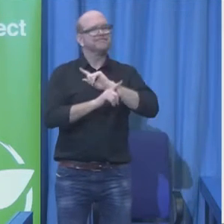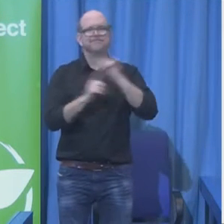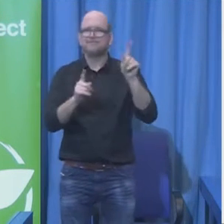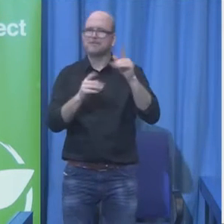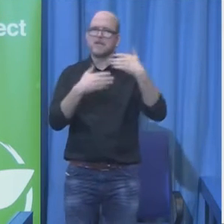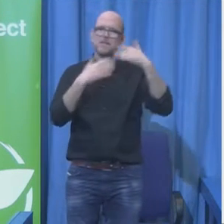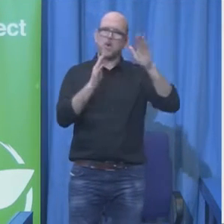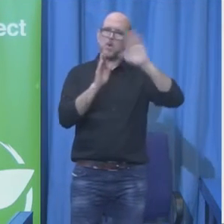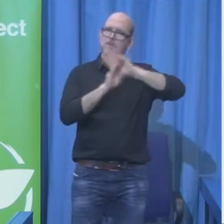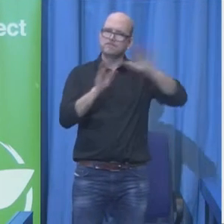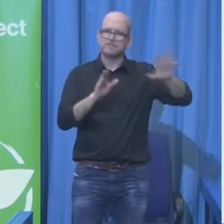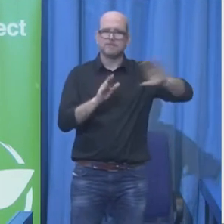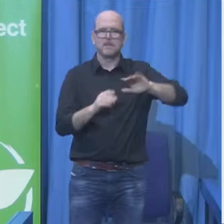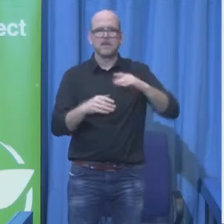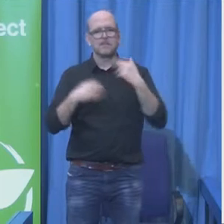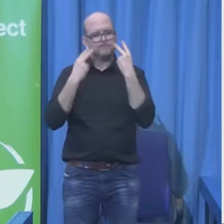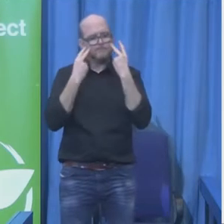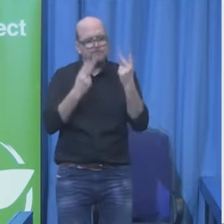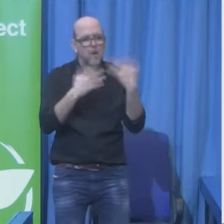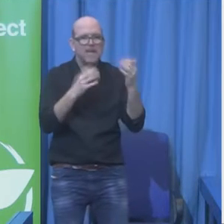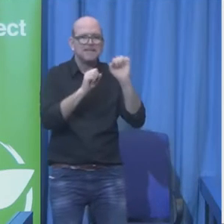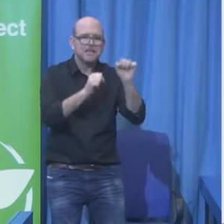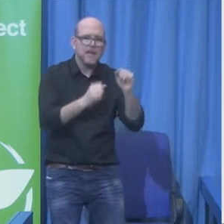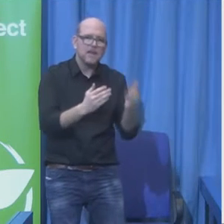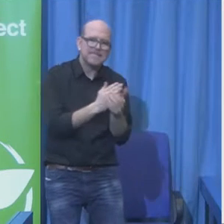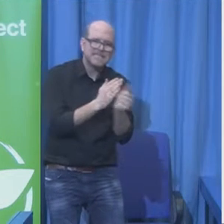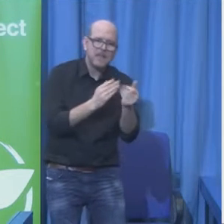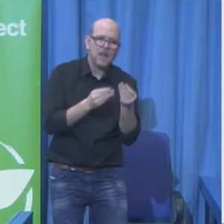contexts, such as at the level of the UN and the EU.